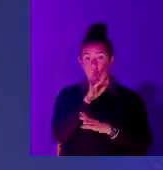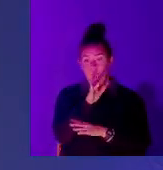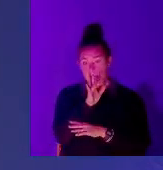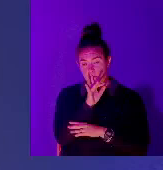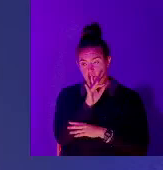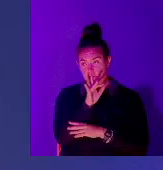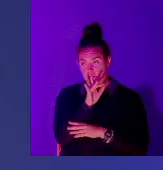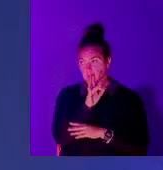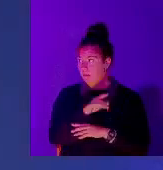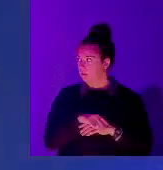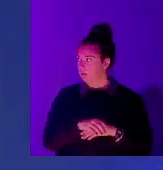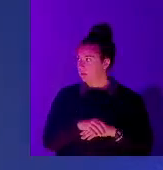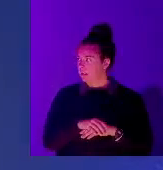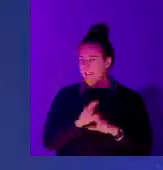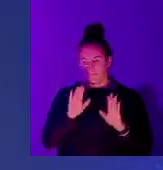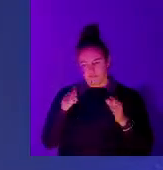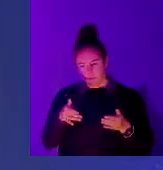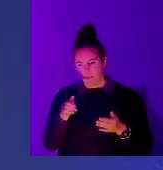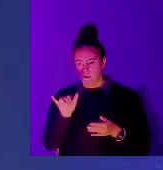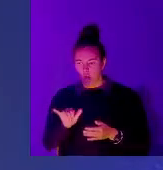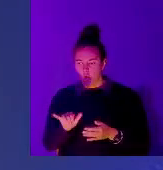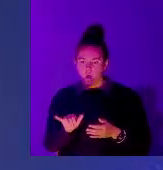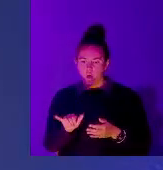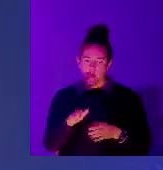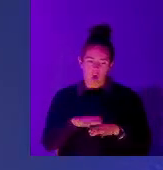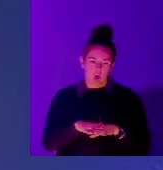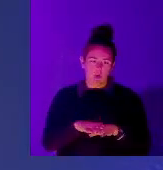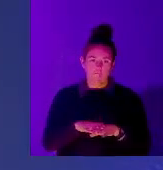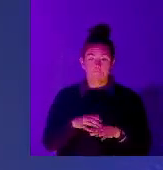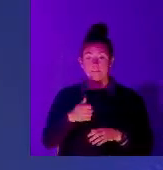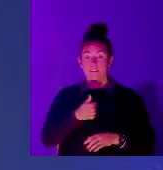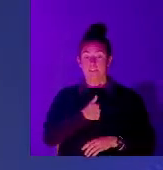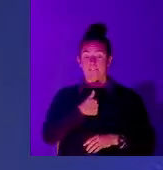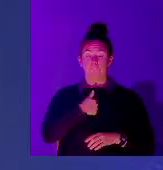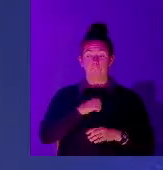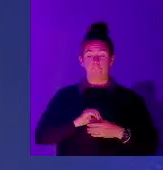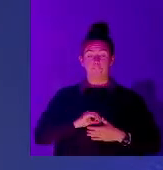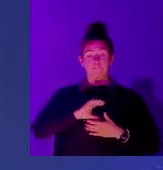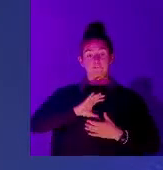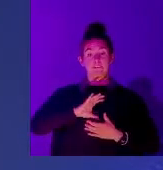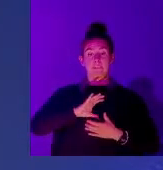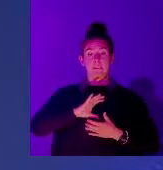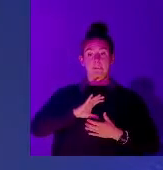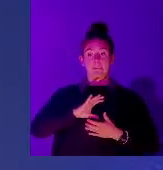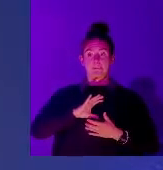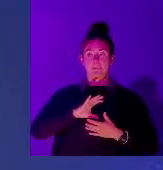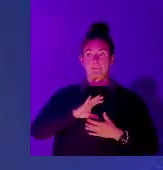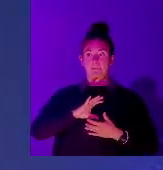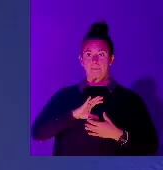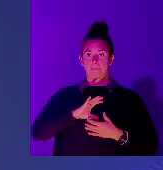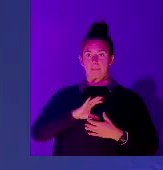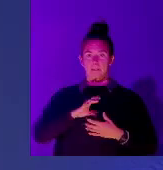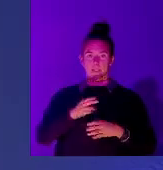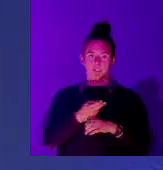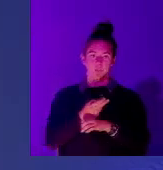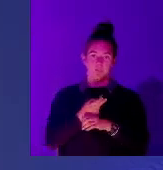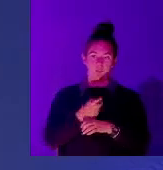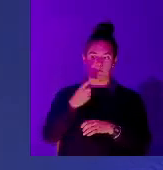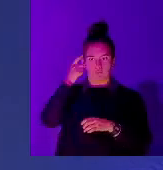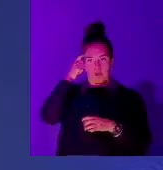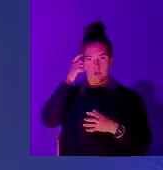self-esteem to establish unhealthy religious control through brainwashing of weak individuals.